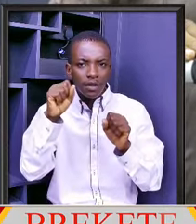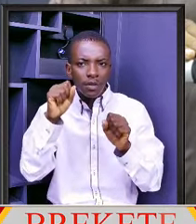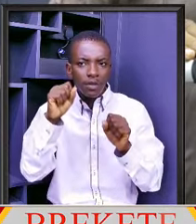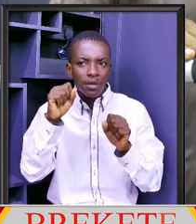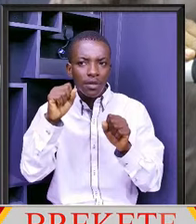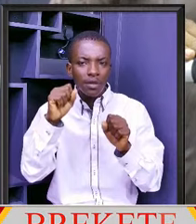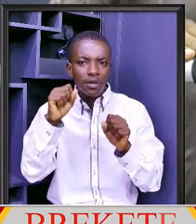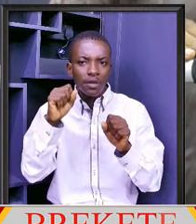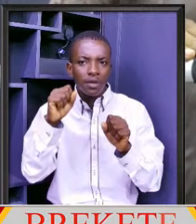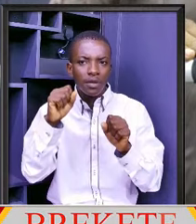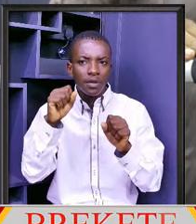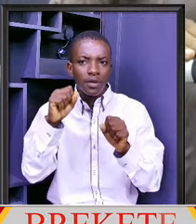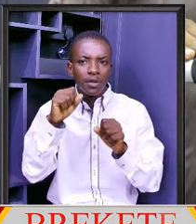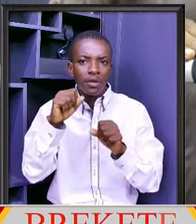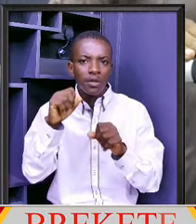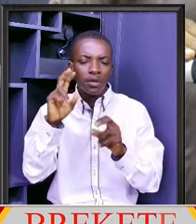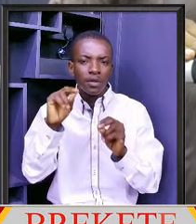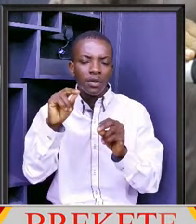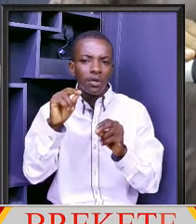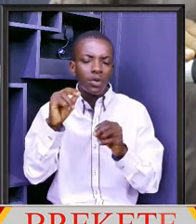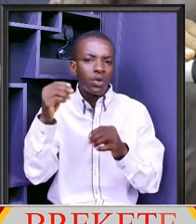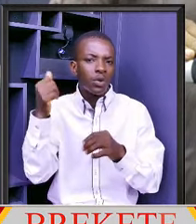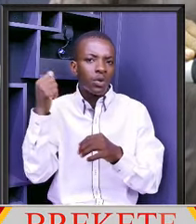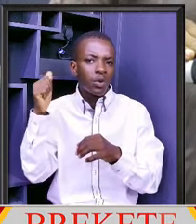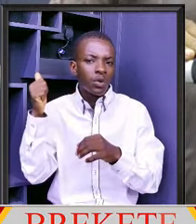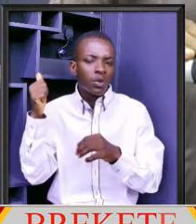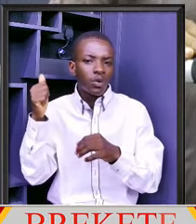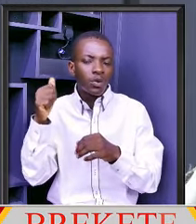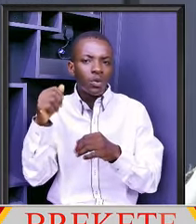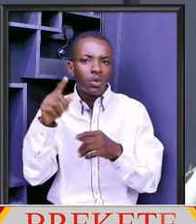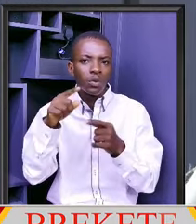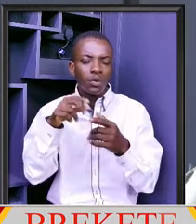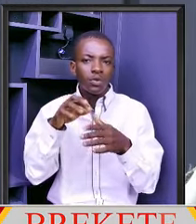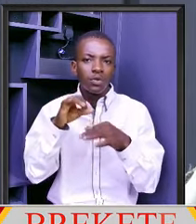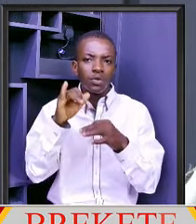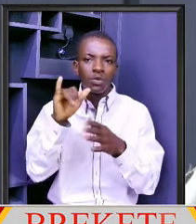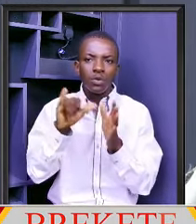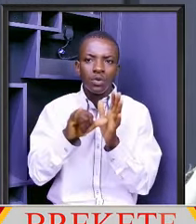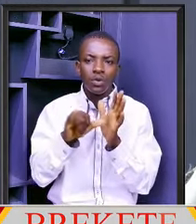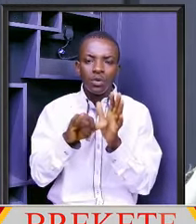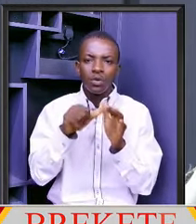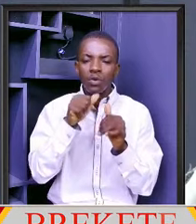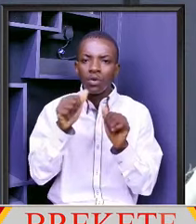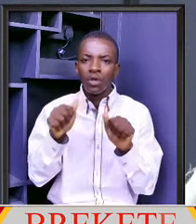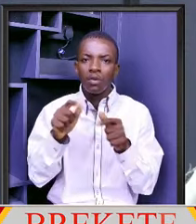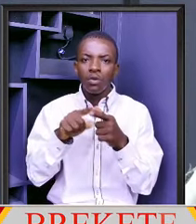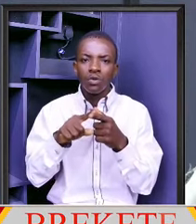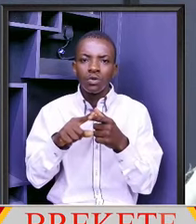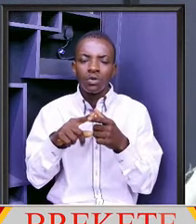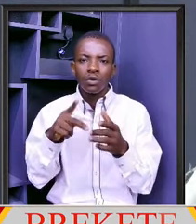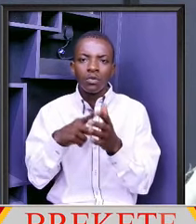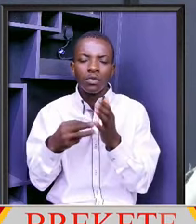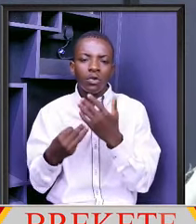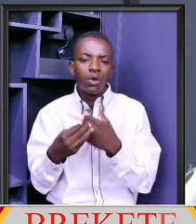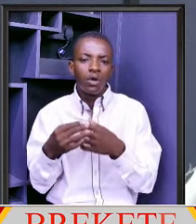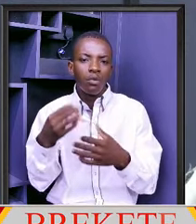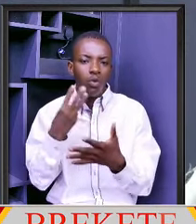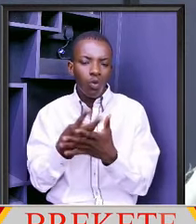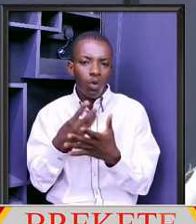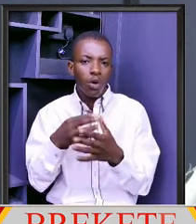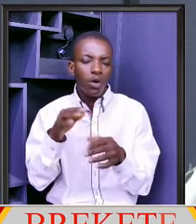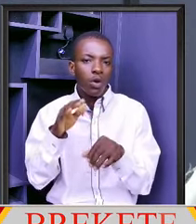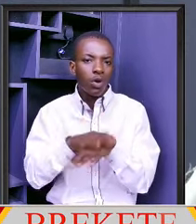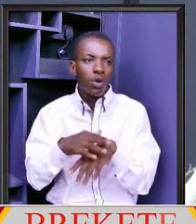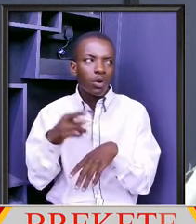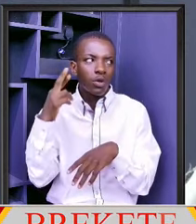there is no audio when we stream on YouTube, and we are not able to listen to the program as well on